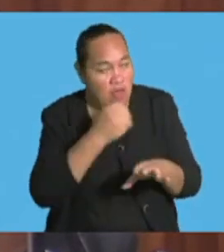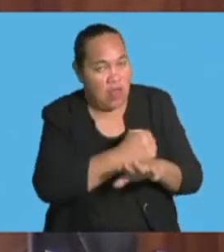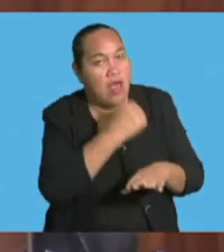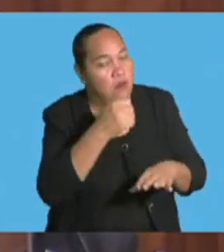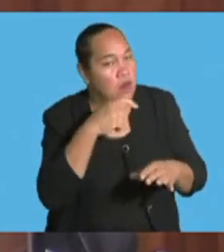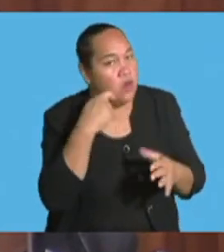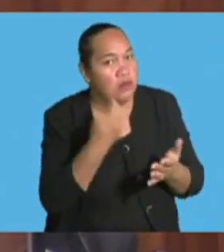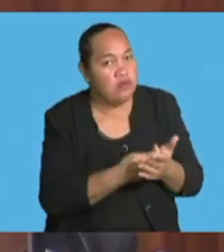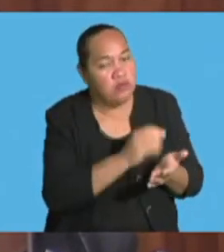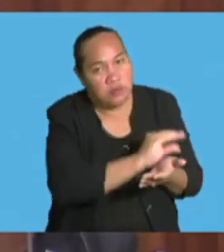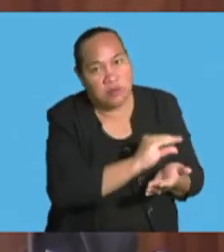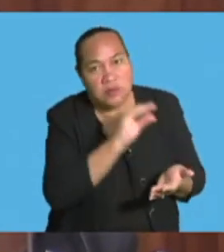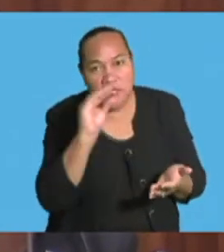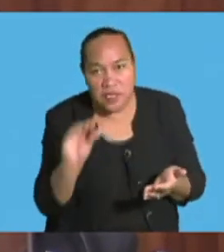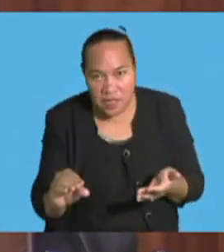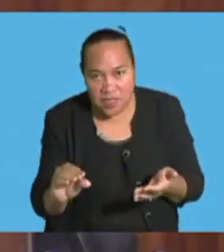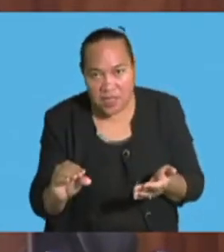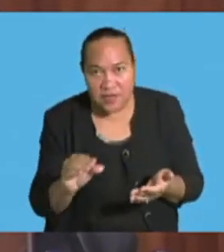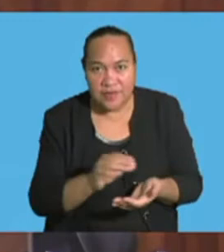government.